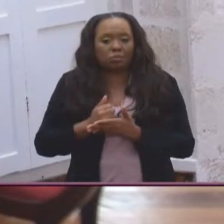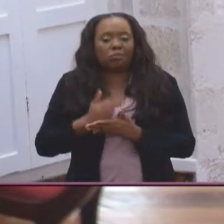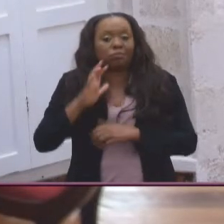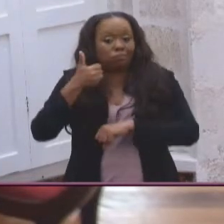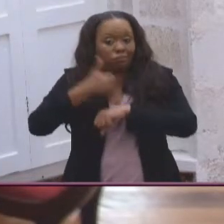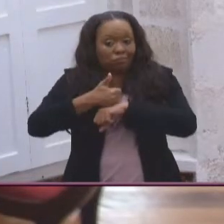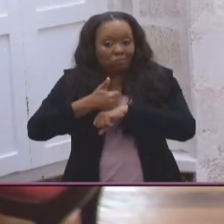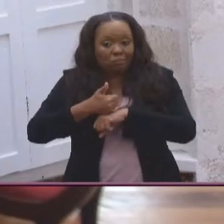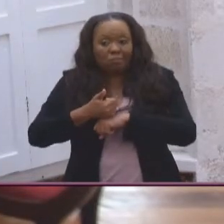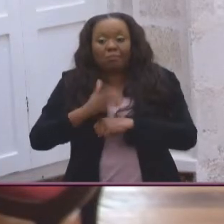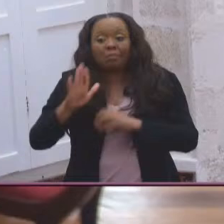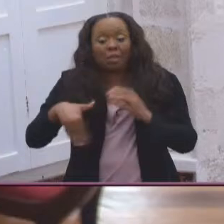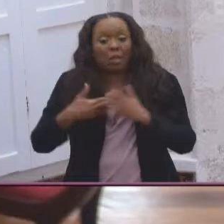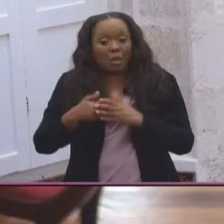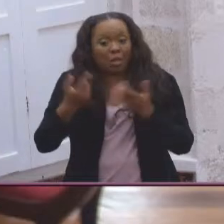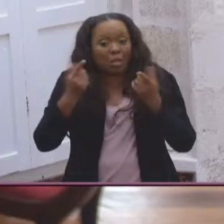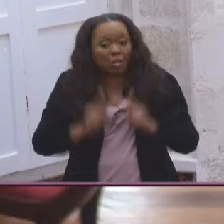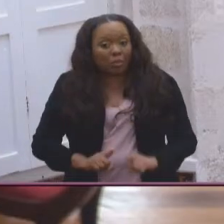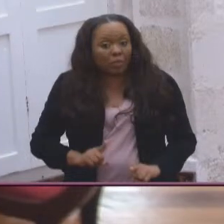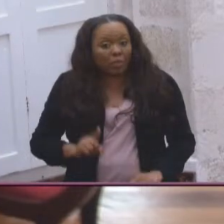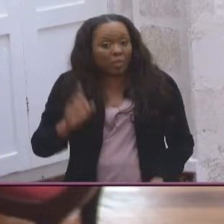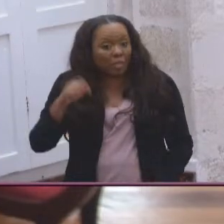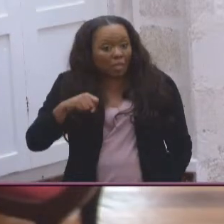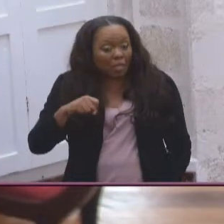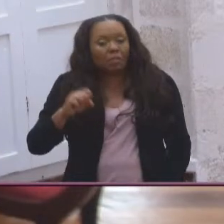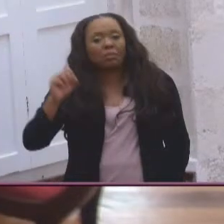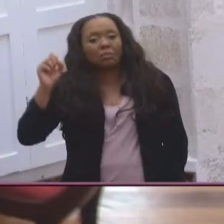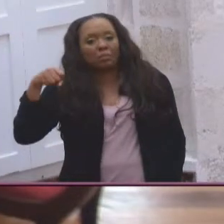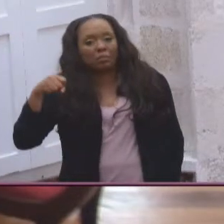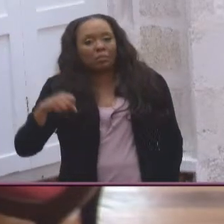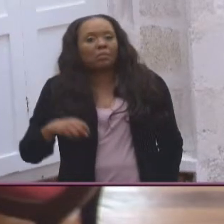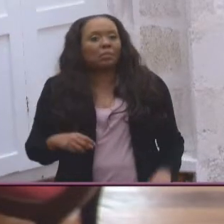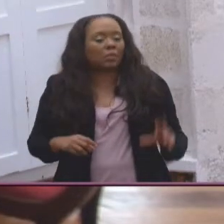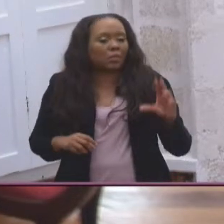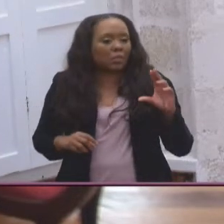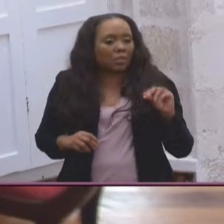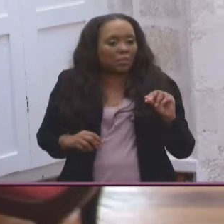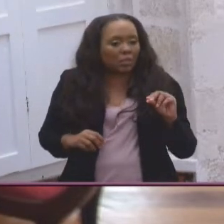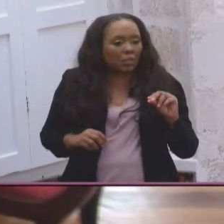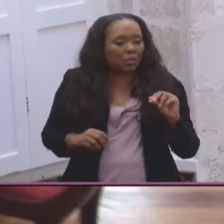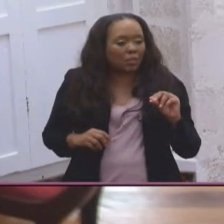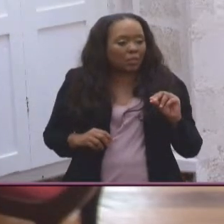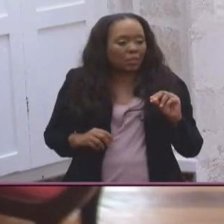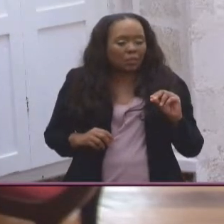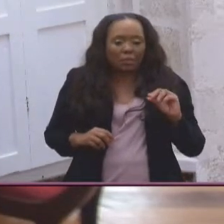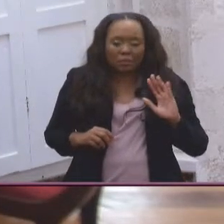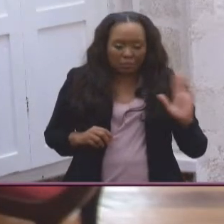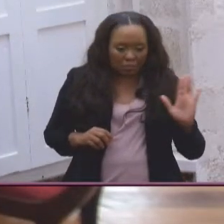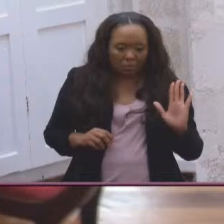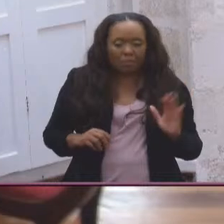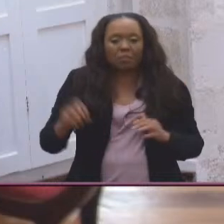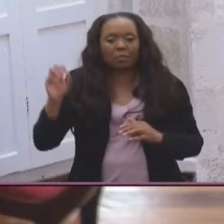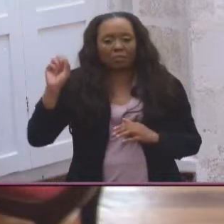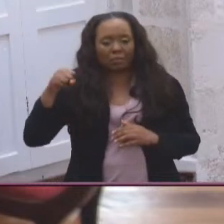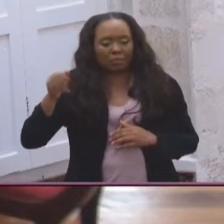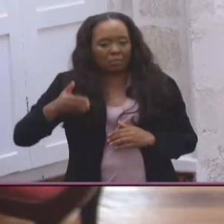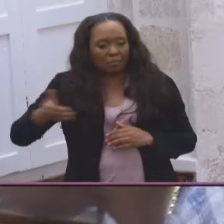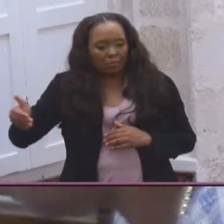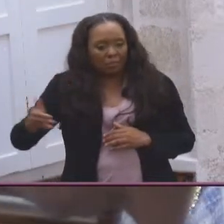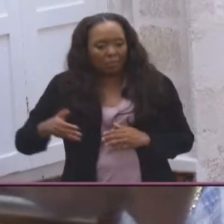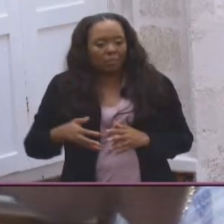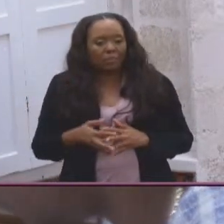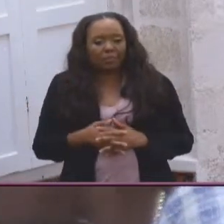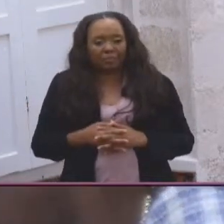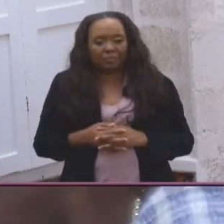Will all honourable senators in favour please say aye? Aye. Those against, would you please say no? The ayes have it.